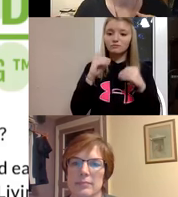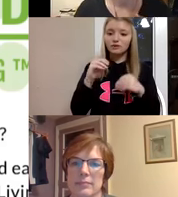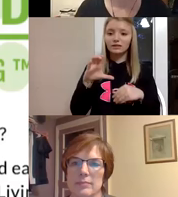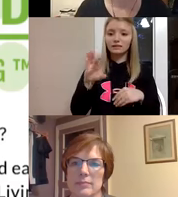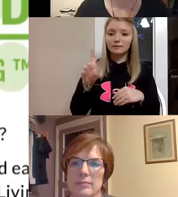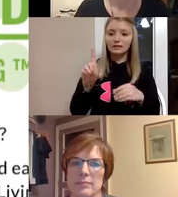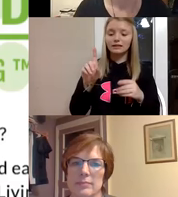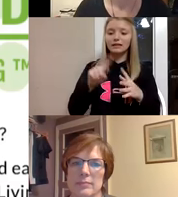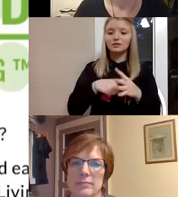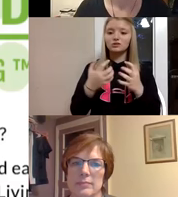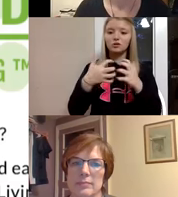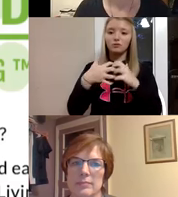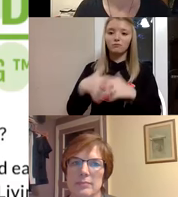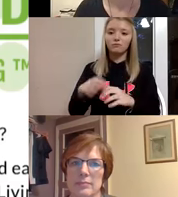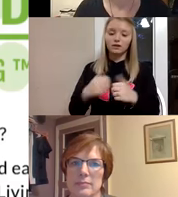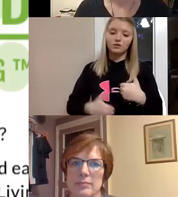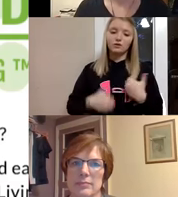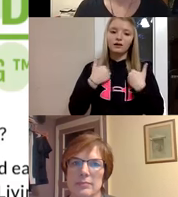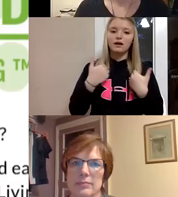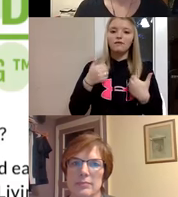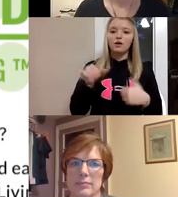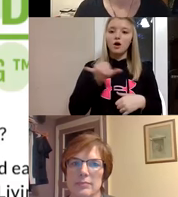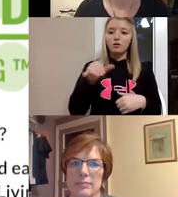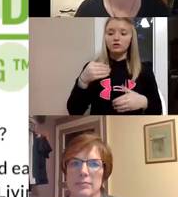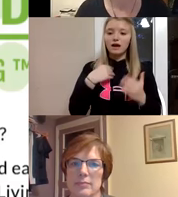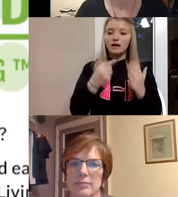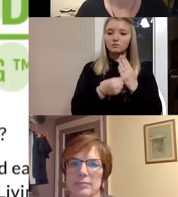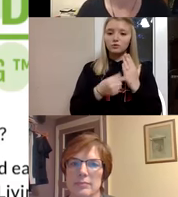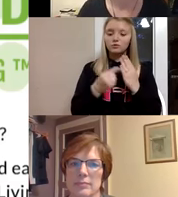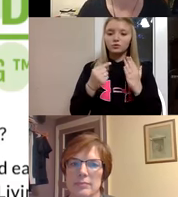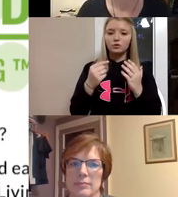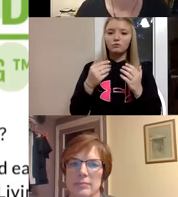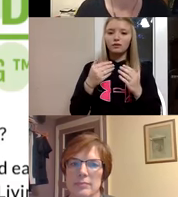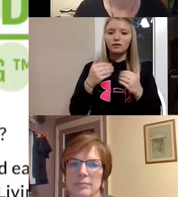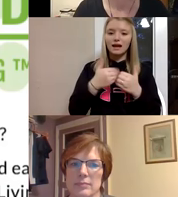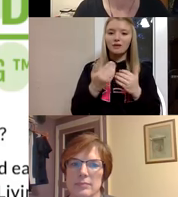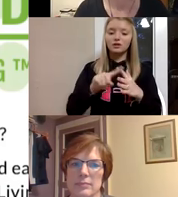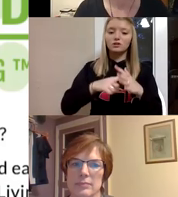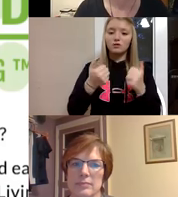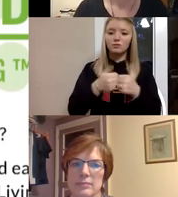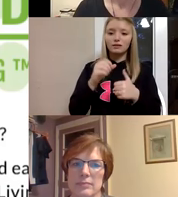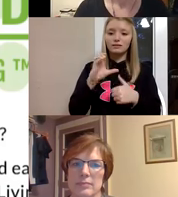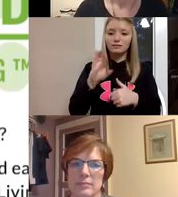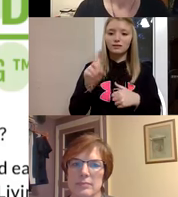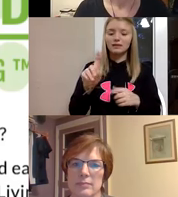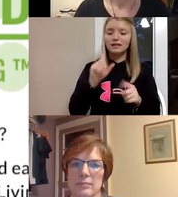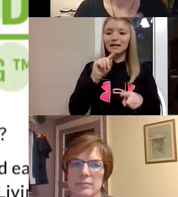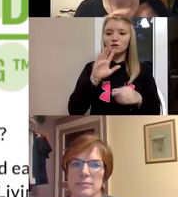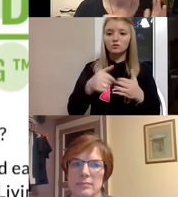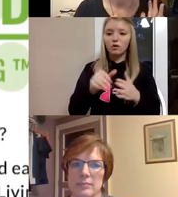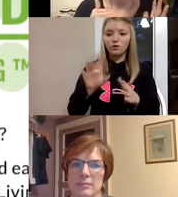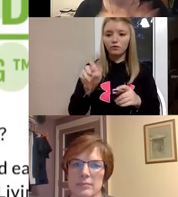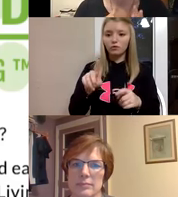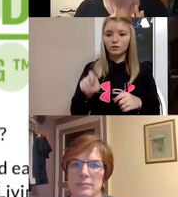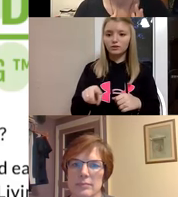it into your lifestyle. And it also has a brochure about getting started with CBD to kind of help answer your questions. The